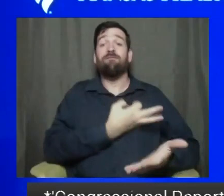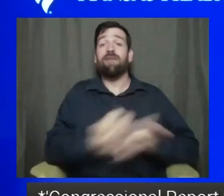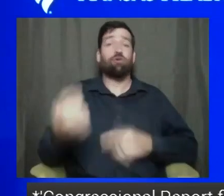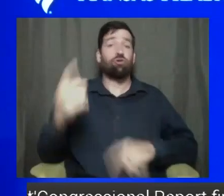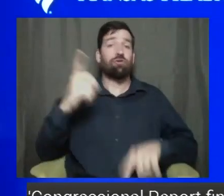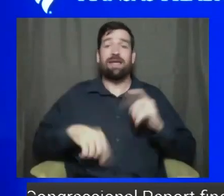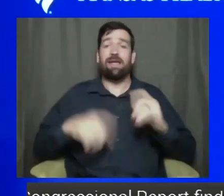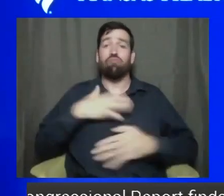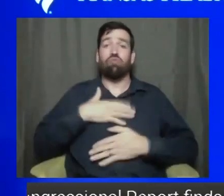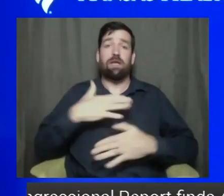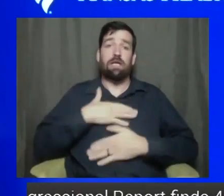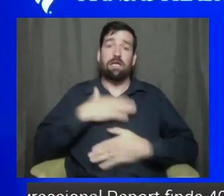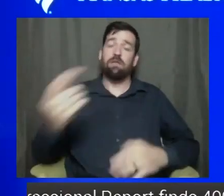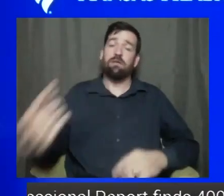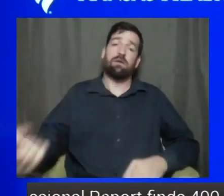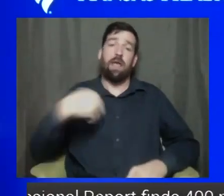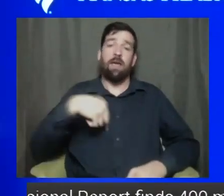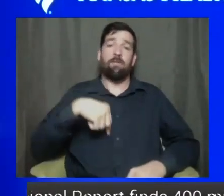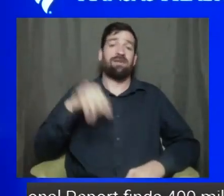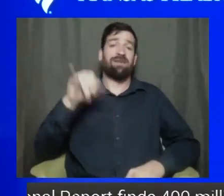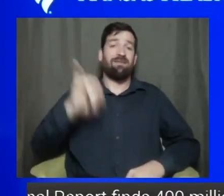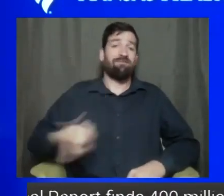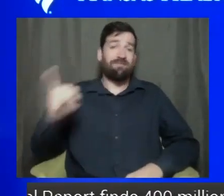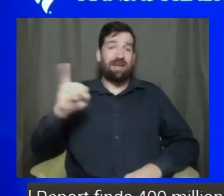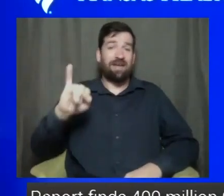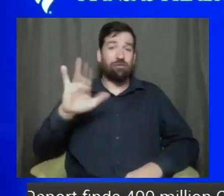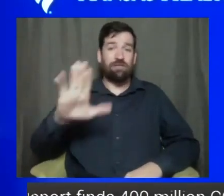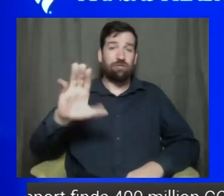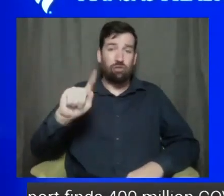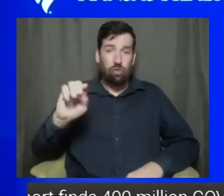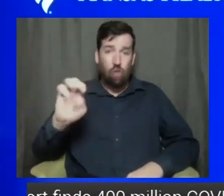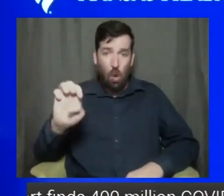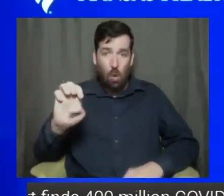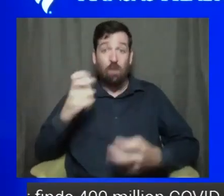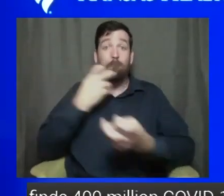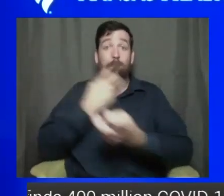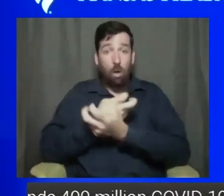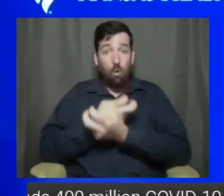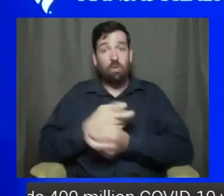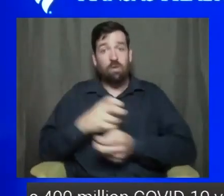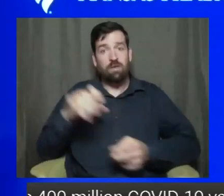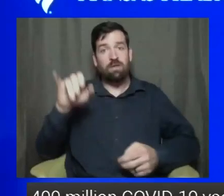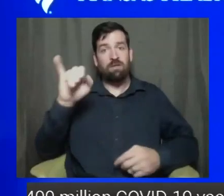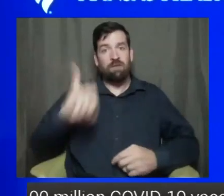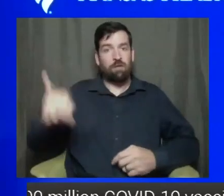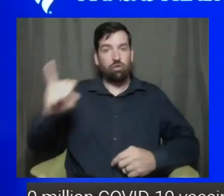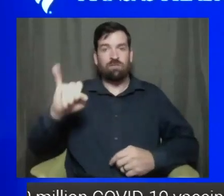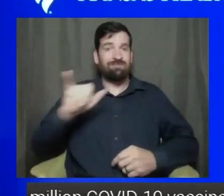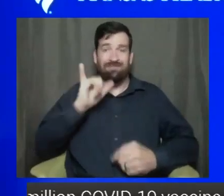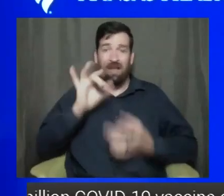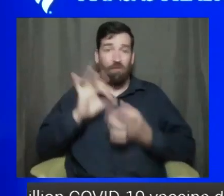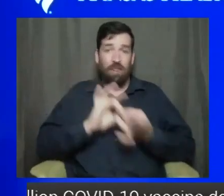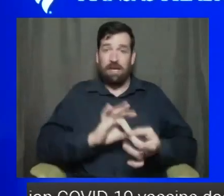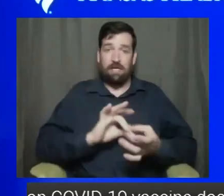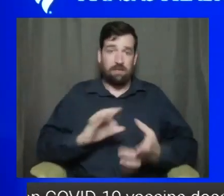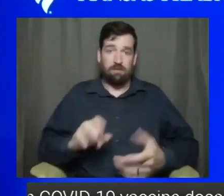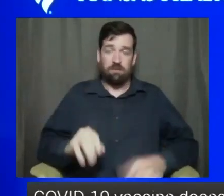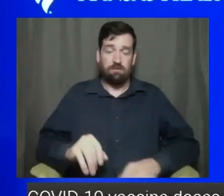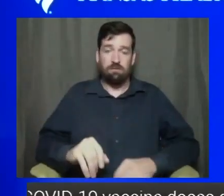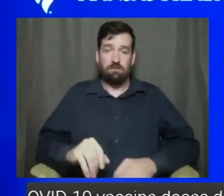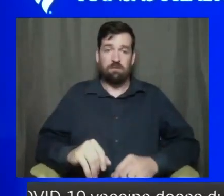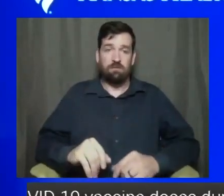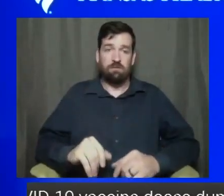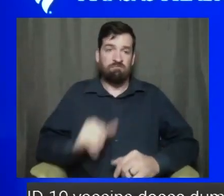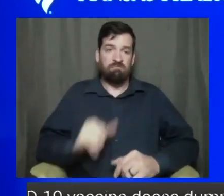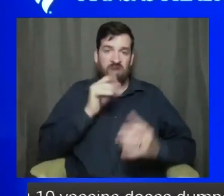with infection on his toe, bone infection. These were completely unrelated. They were not necessarily related to his teeth